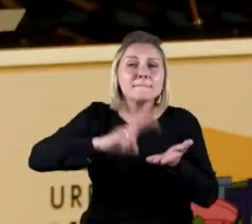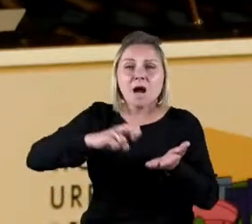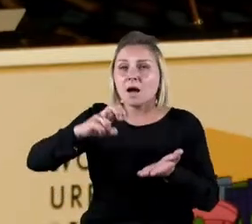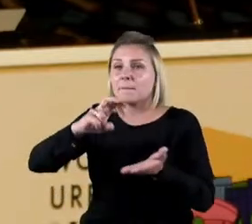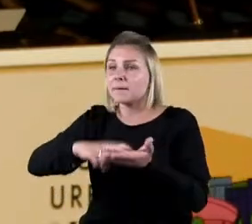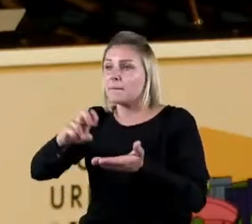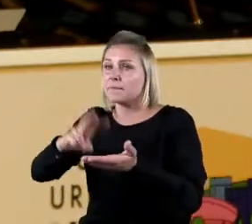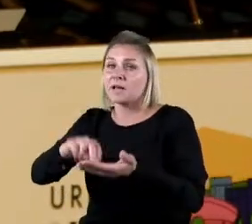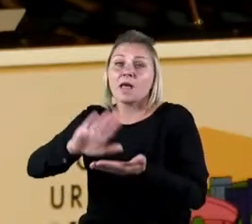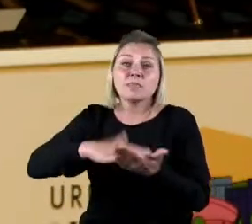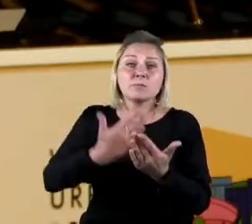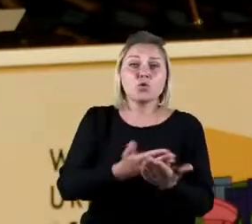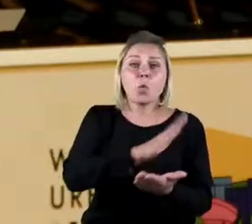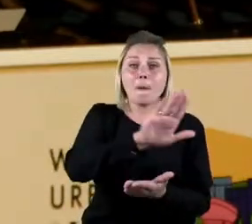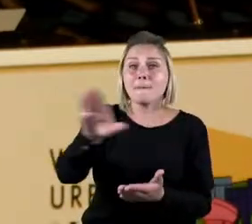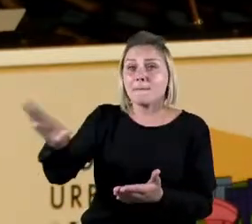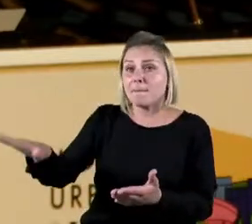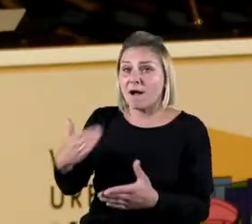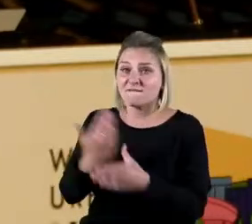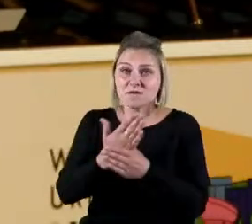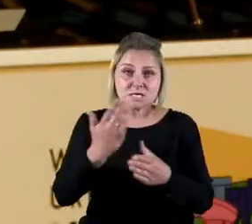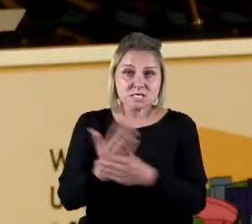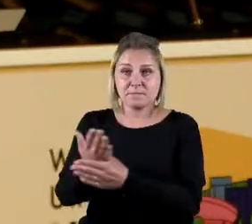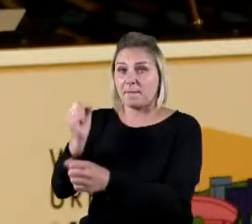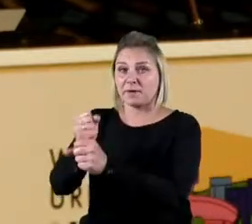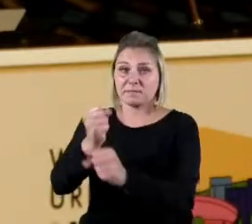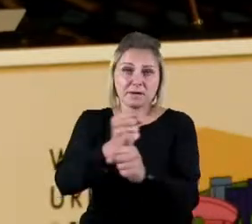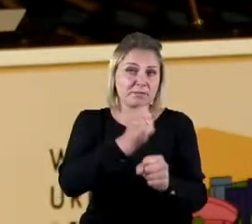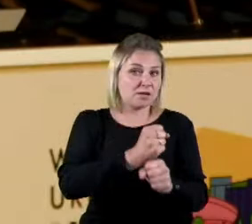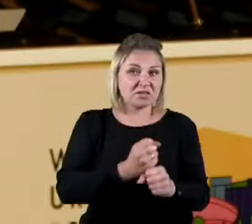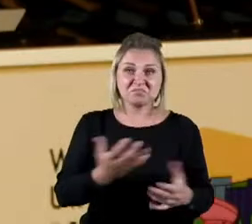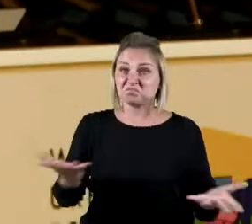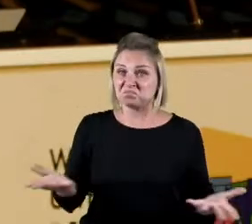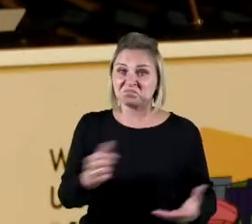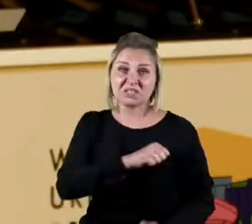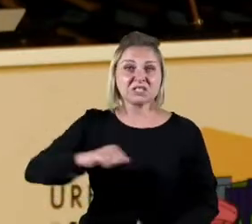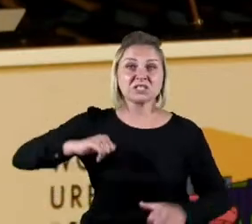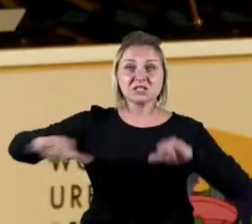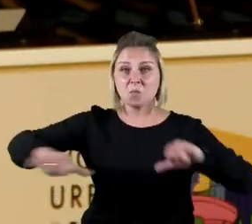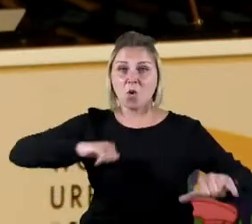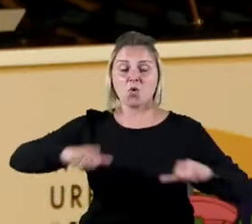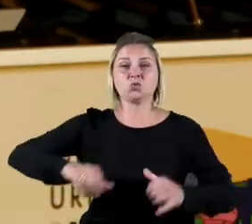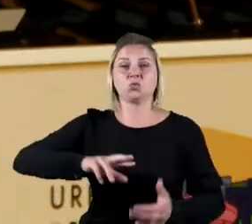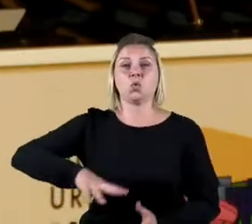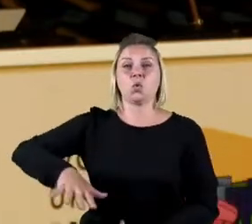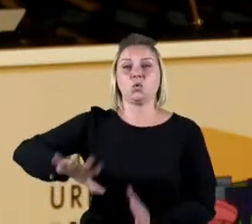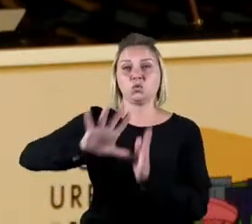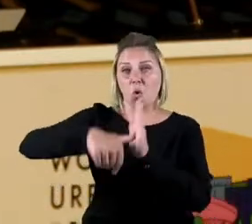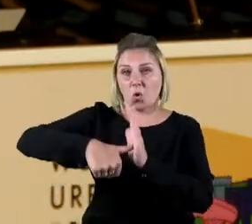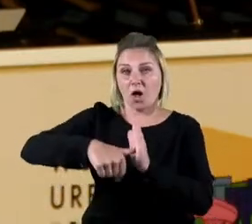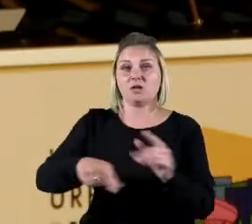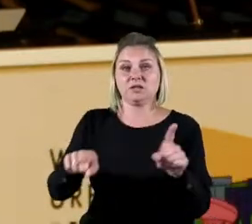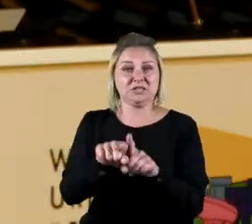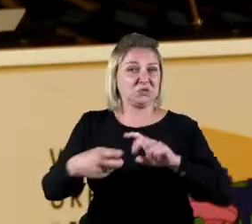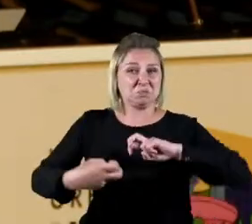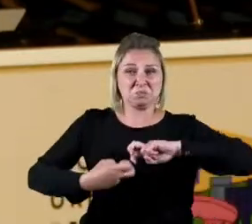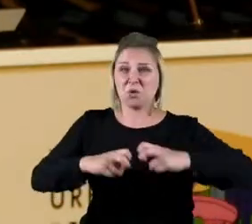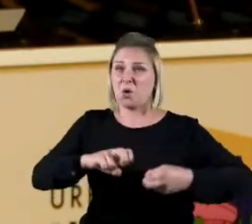companies, and governments at different levels, in the end, leaving the most vulnerable populations